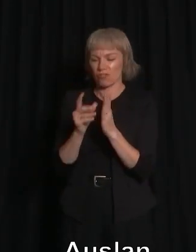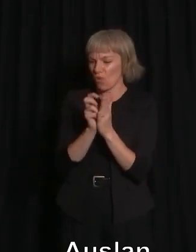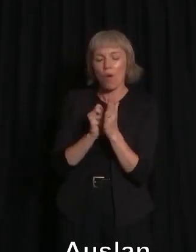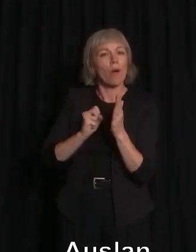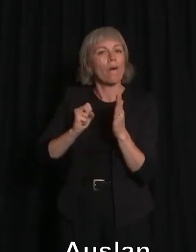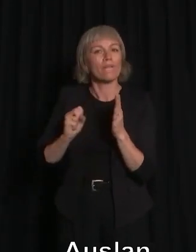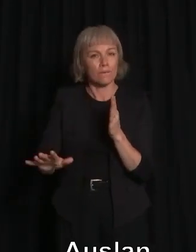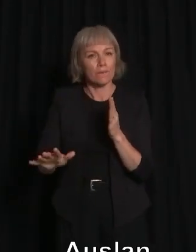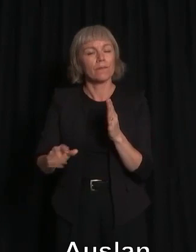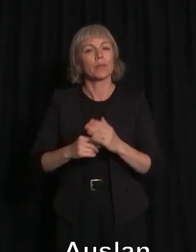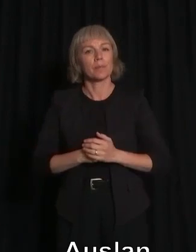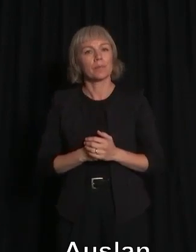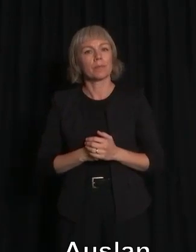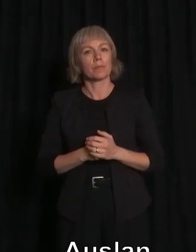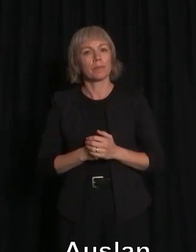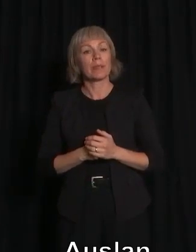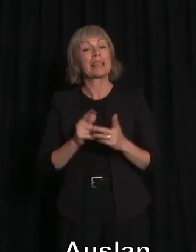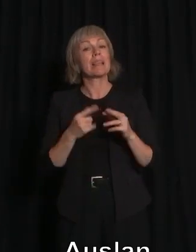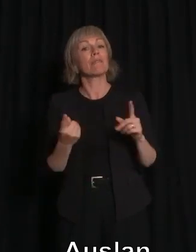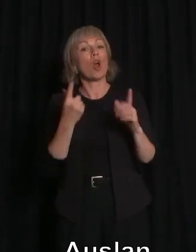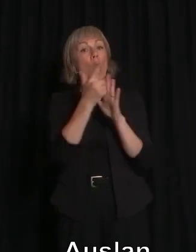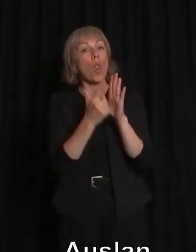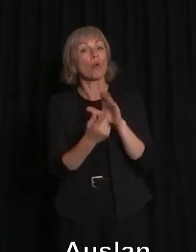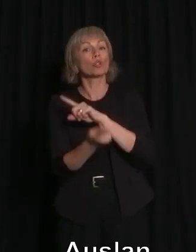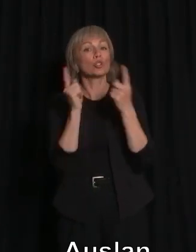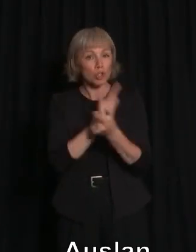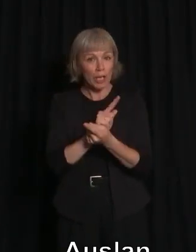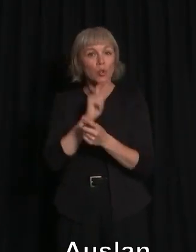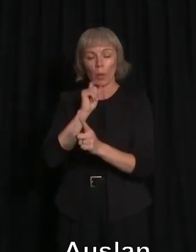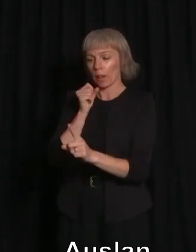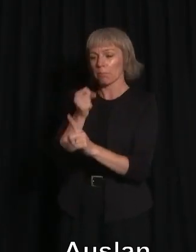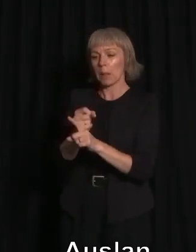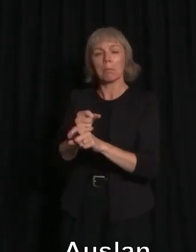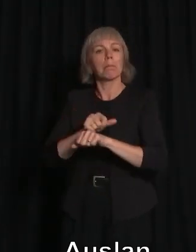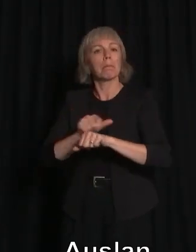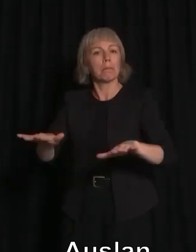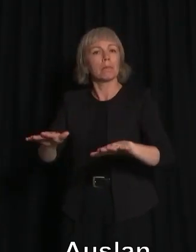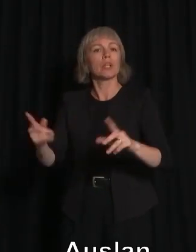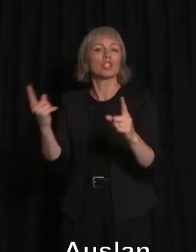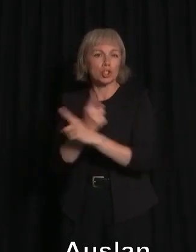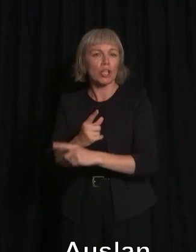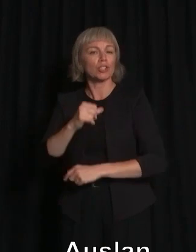turn helps to change minds and attitudes towards and within our communities.